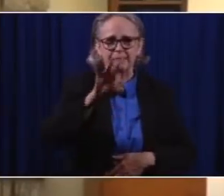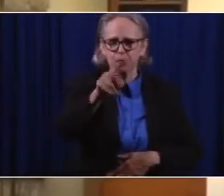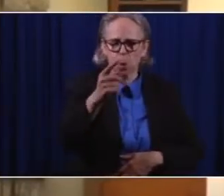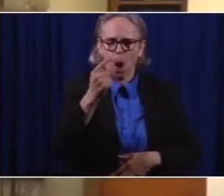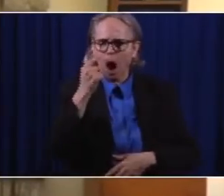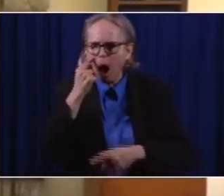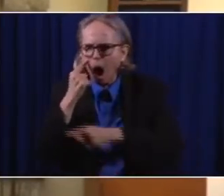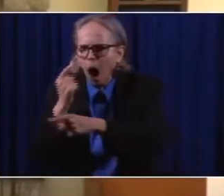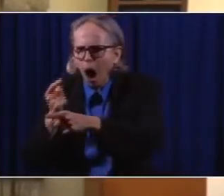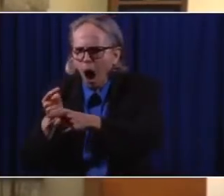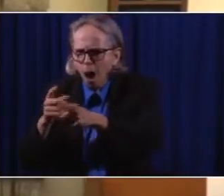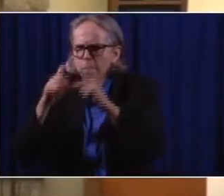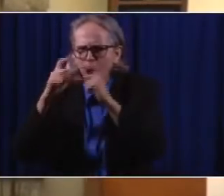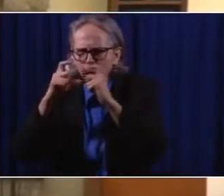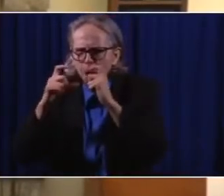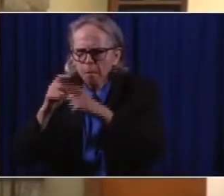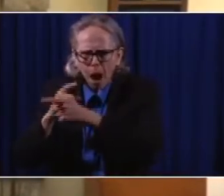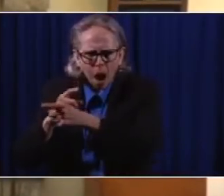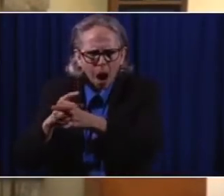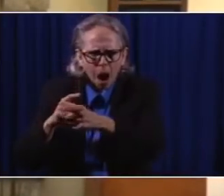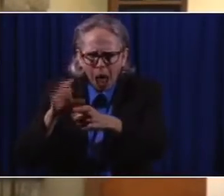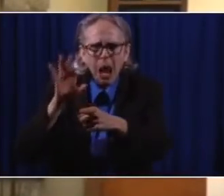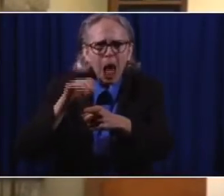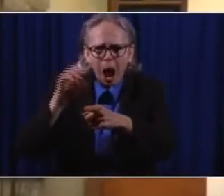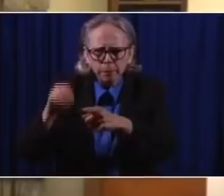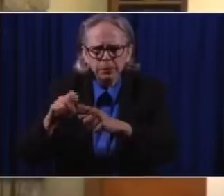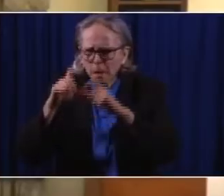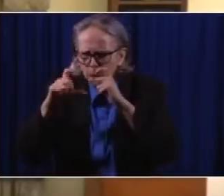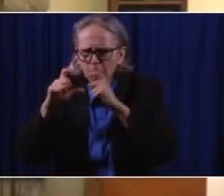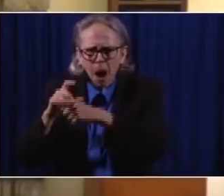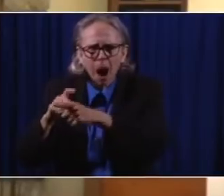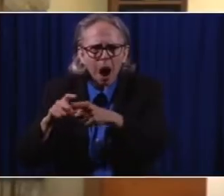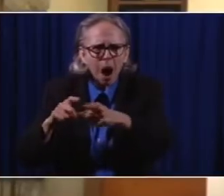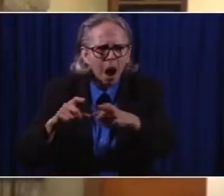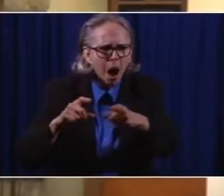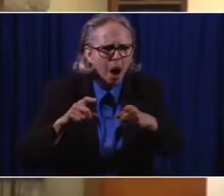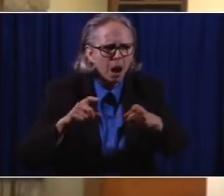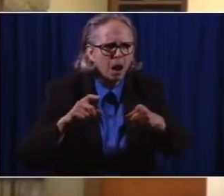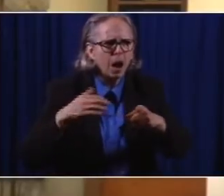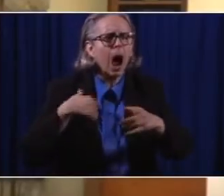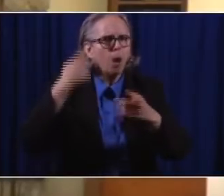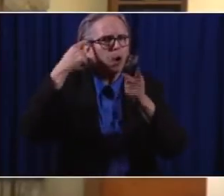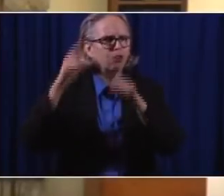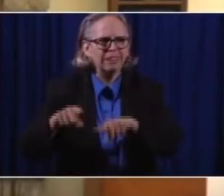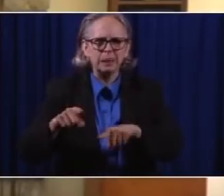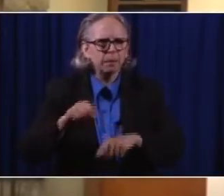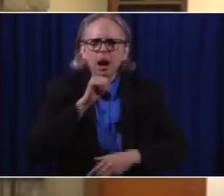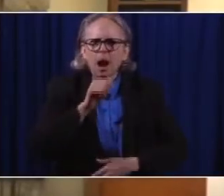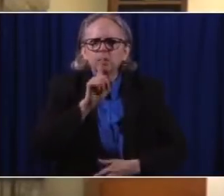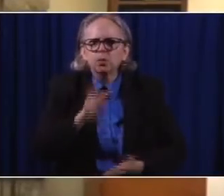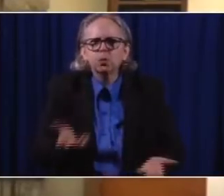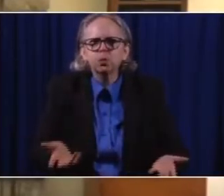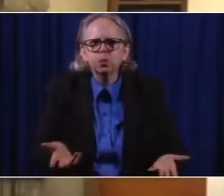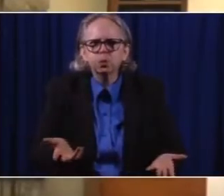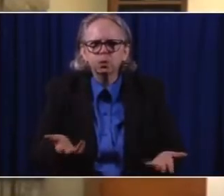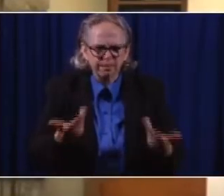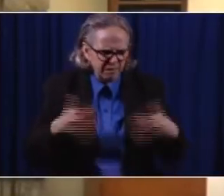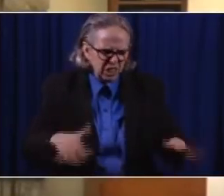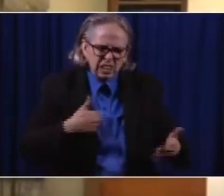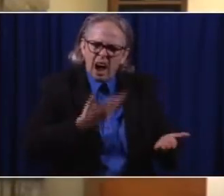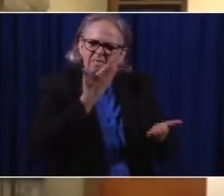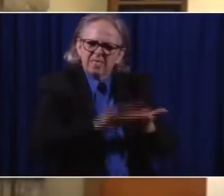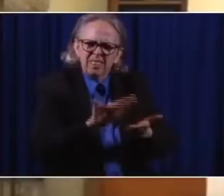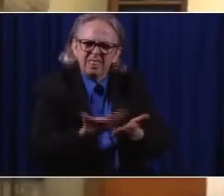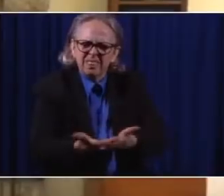would say we got it. It's good. But we're seeing an inconsistency. Why do I think masks work? Every